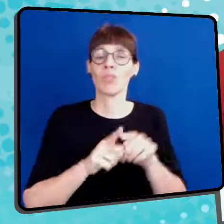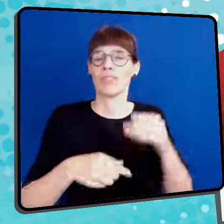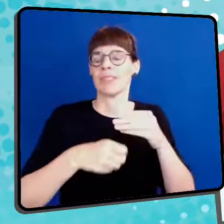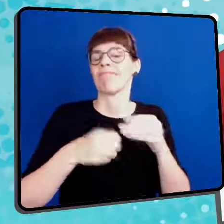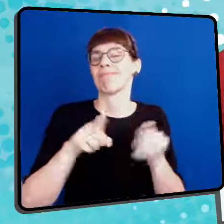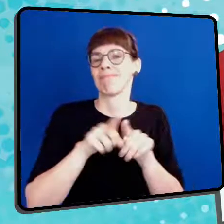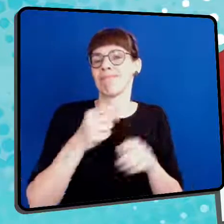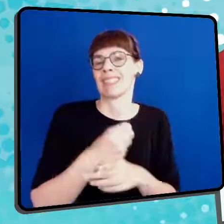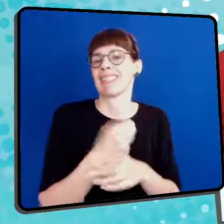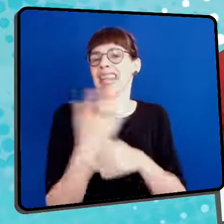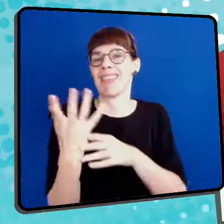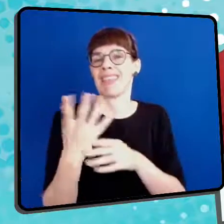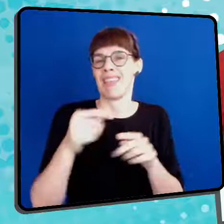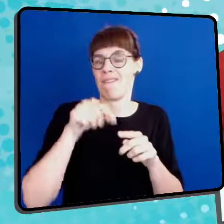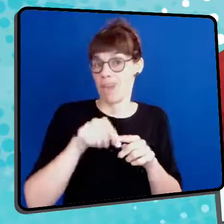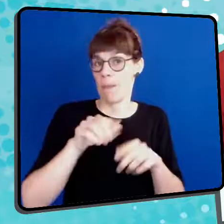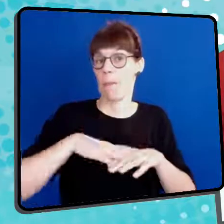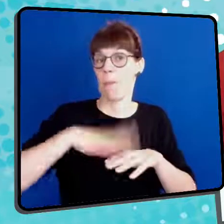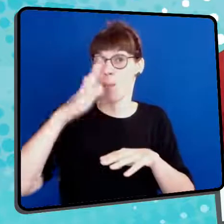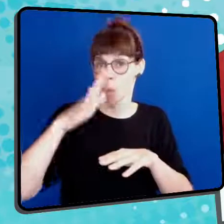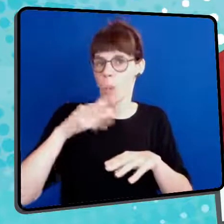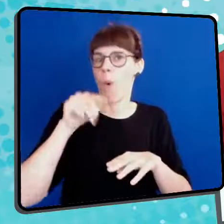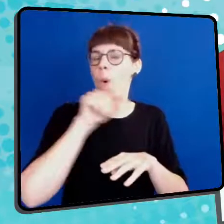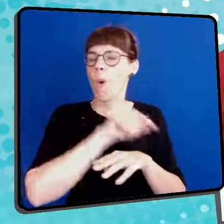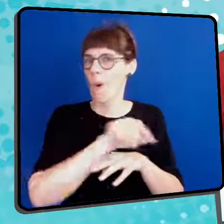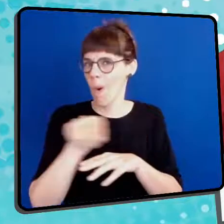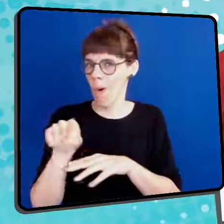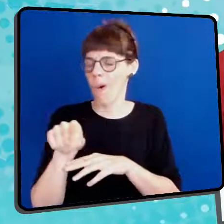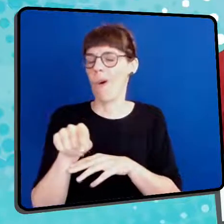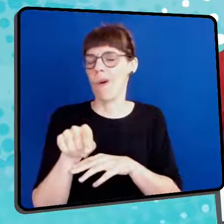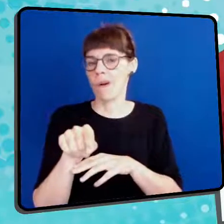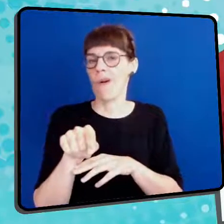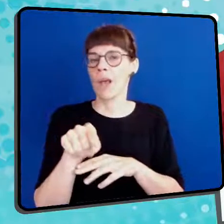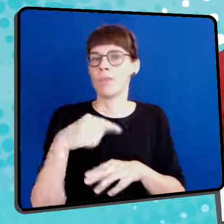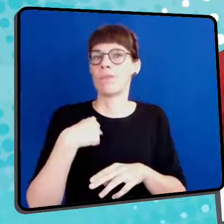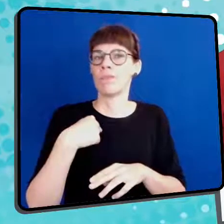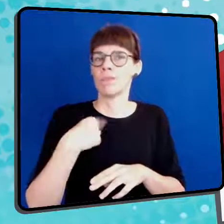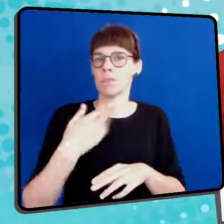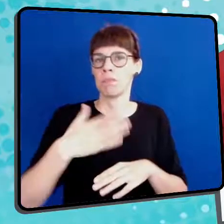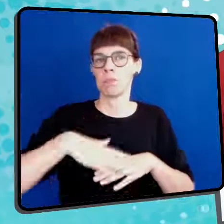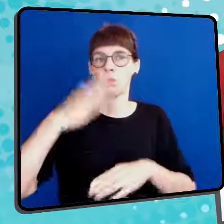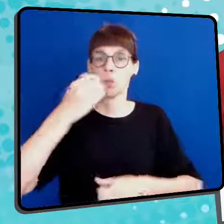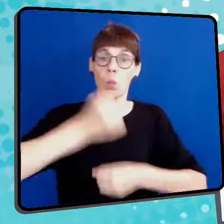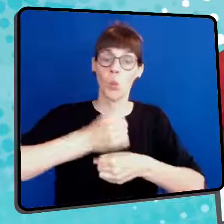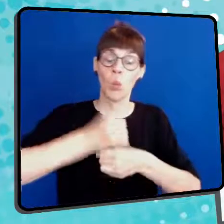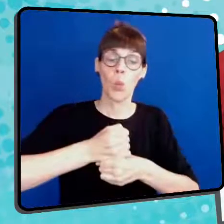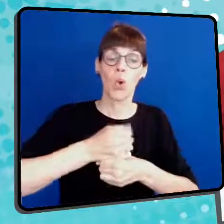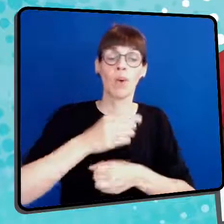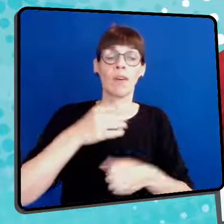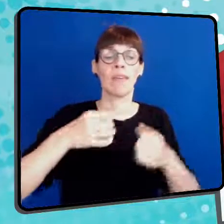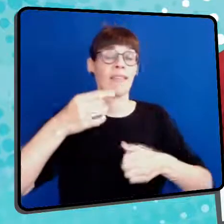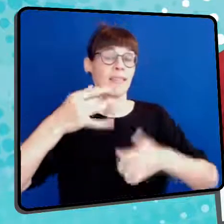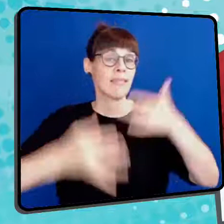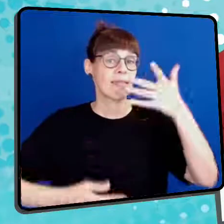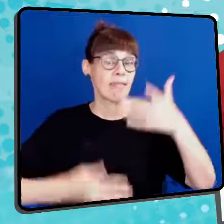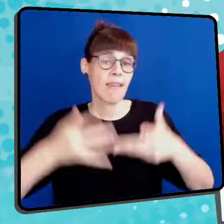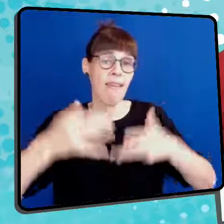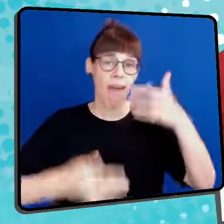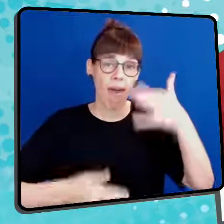mostly focused area, and I am working mostly with data science and artificial